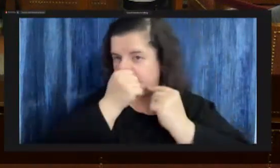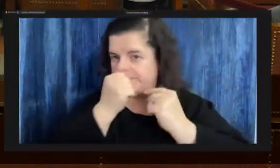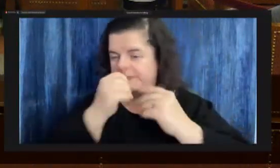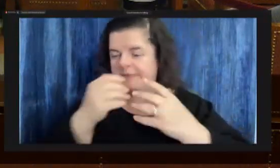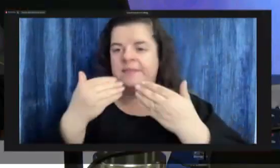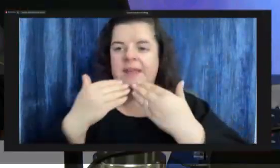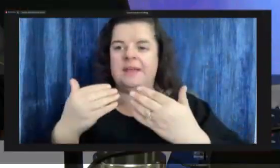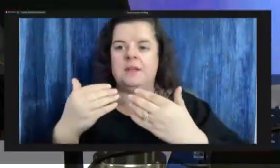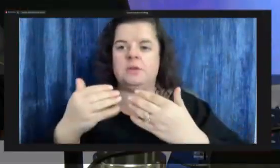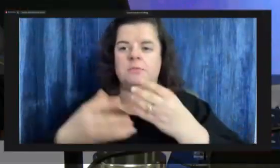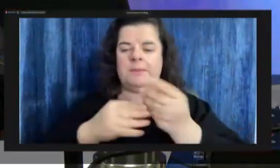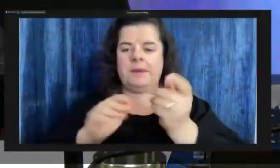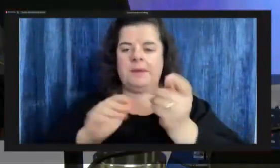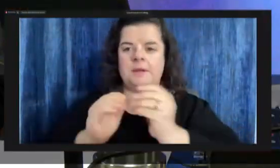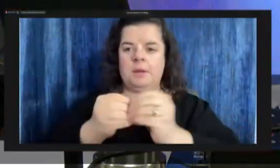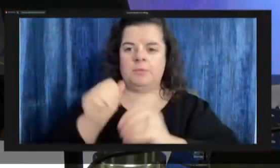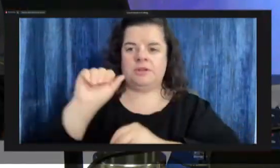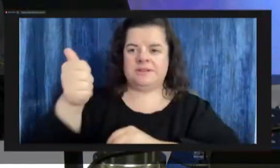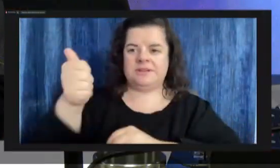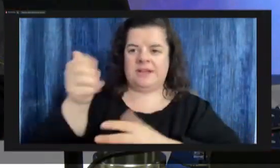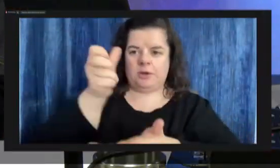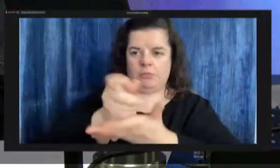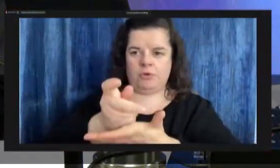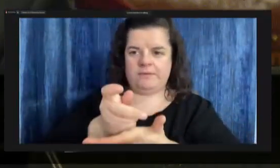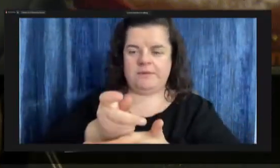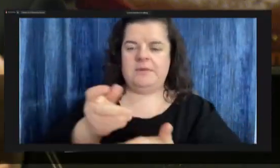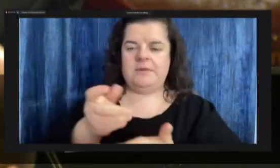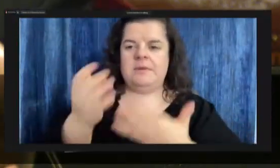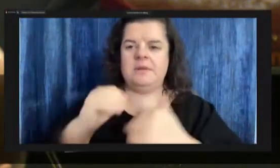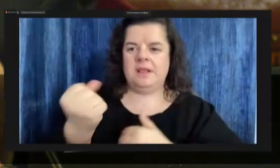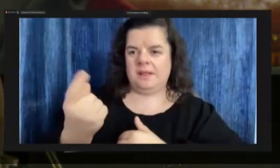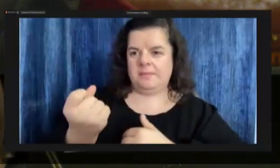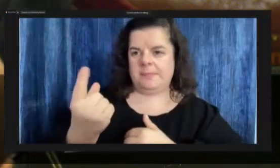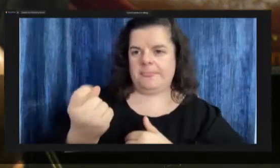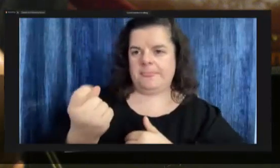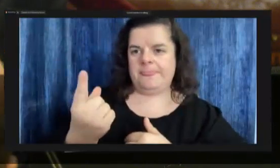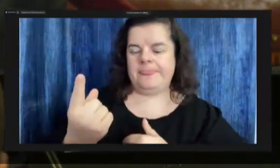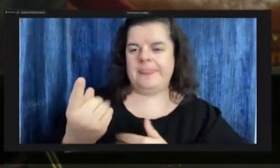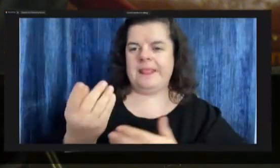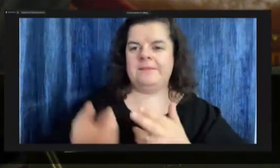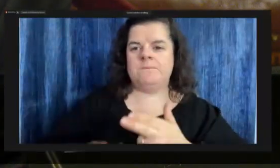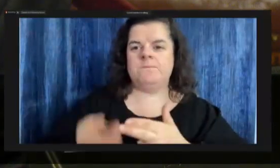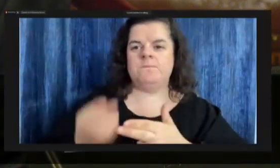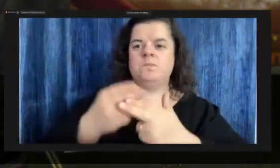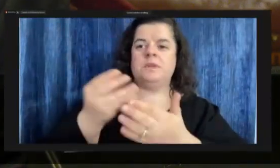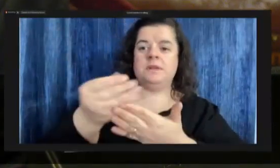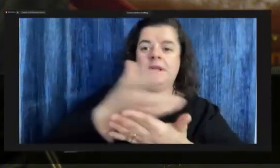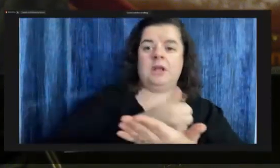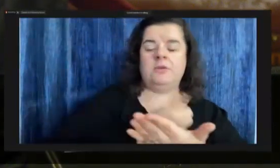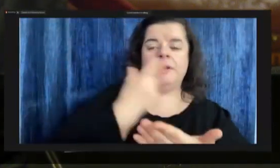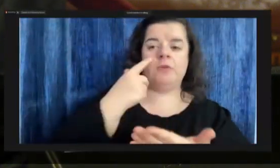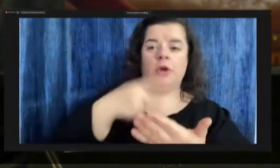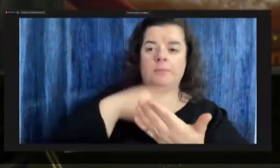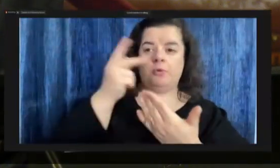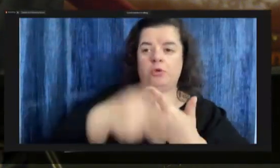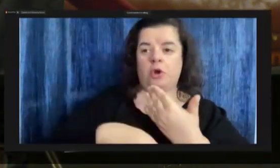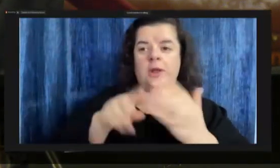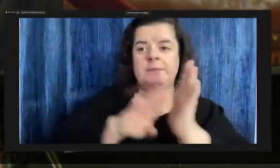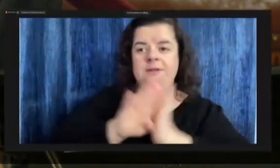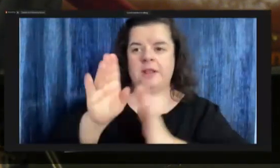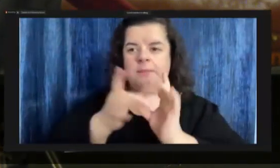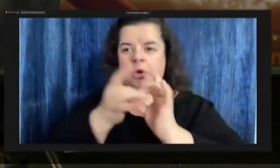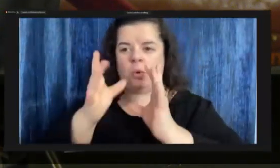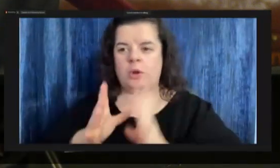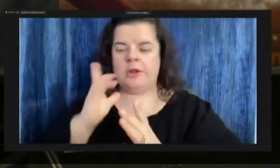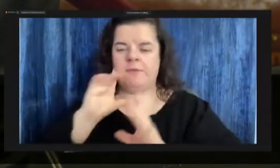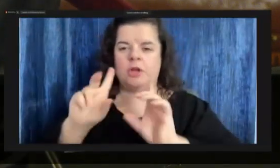Amendment number 10 has been approved. Number 11. Number 11 is to increase the salary for the program development coordinator in the Department